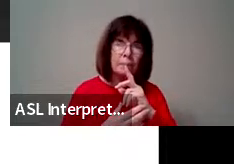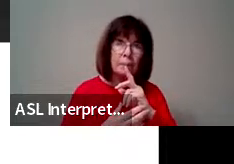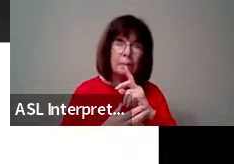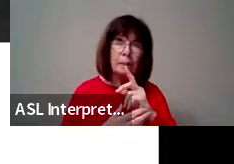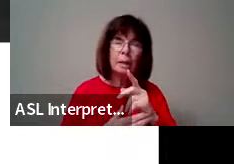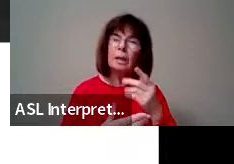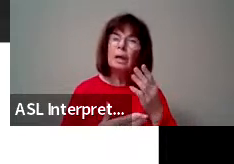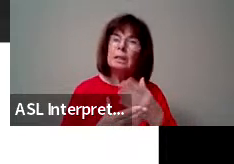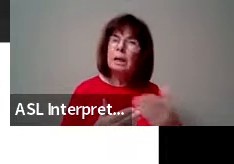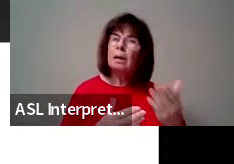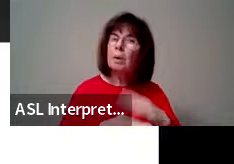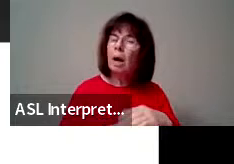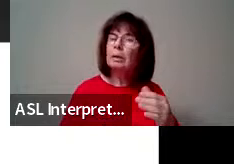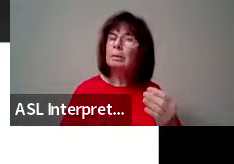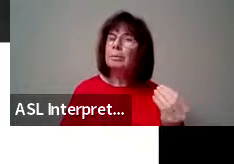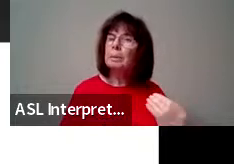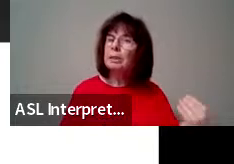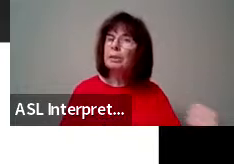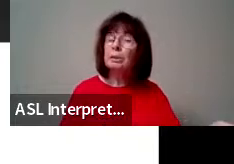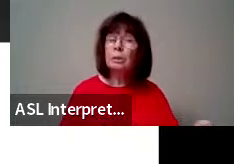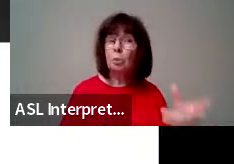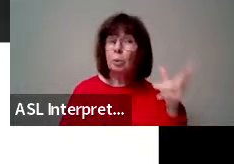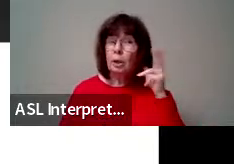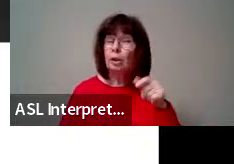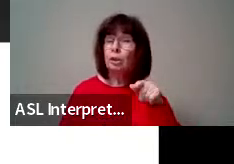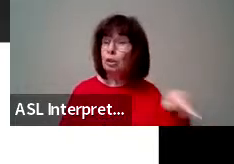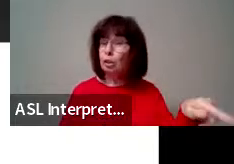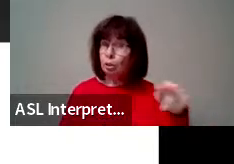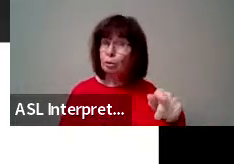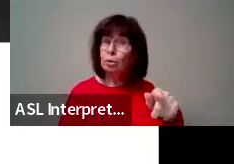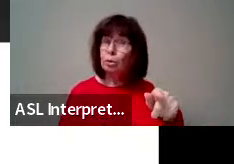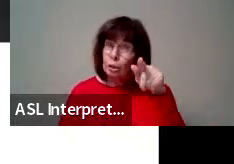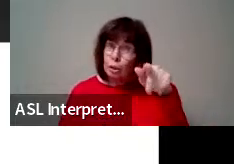on materials. And so we heard you, Dr. Rhodes, and we